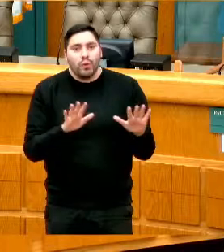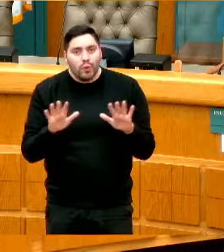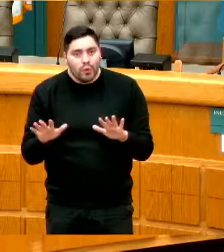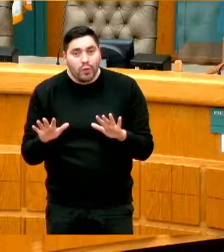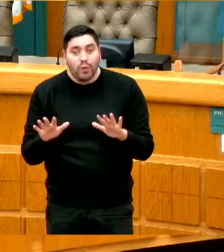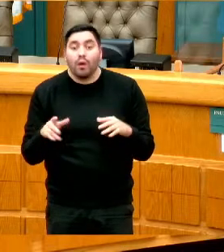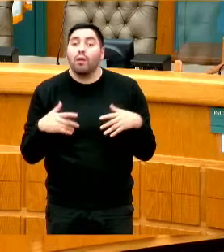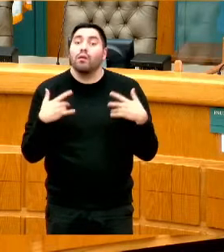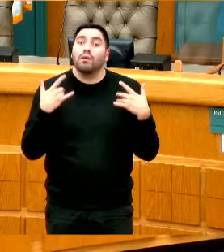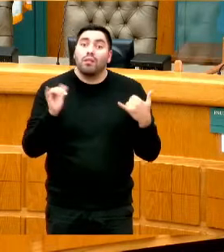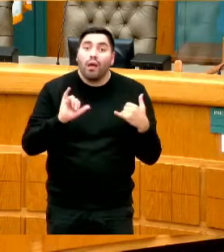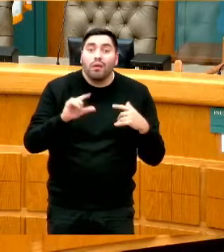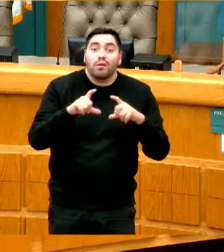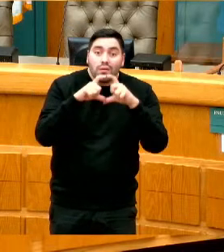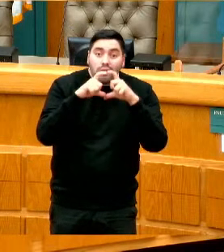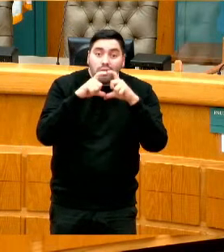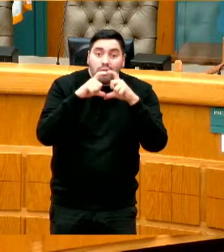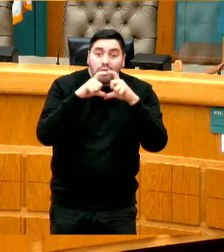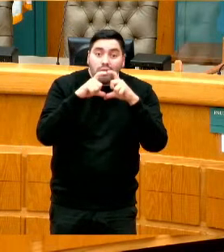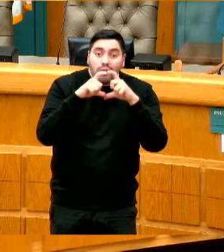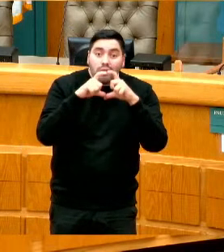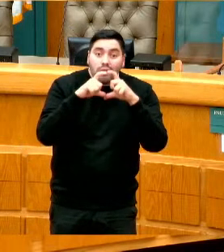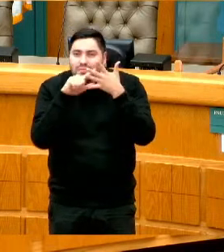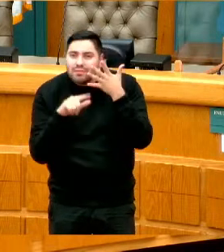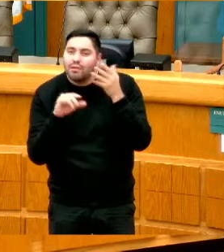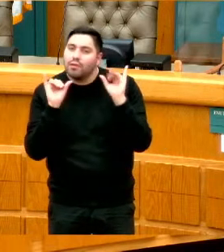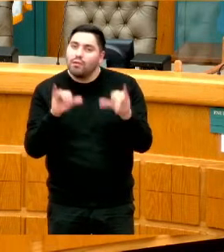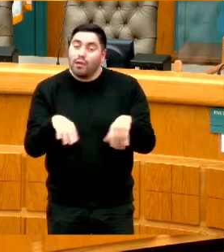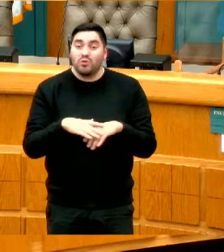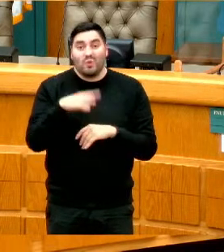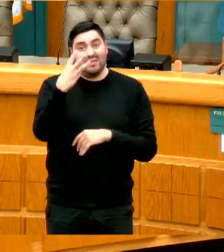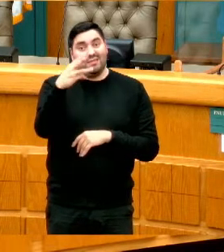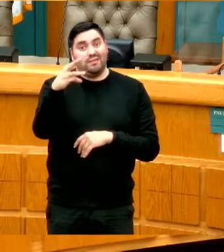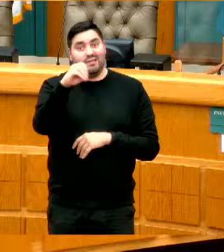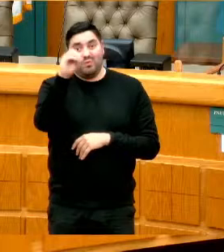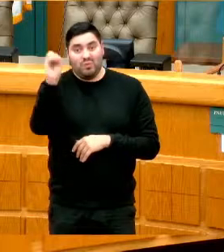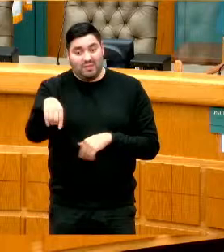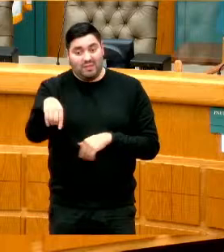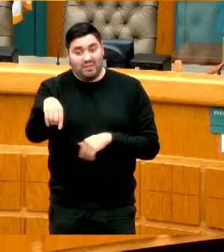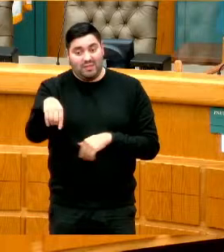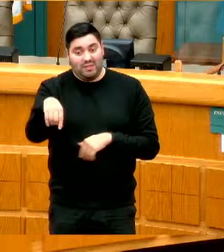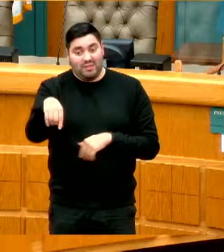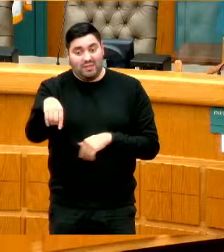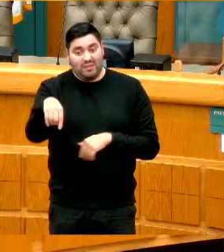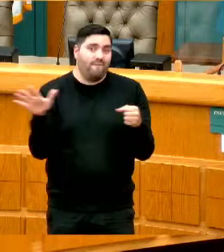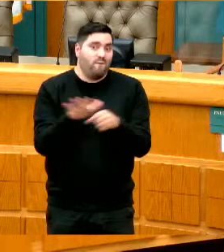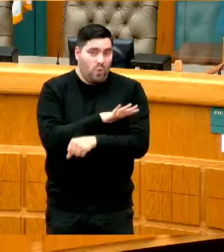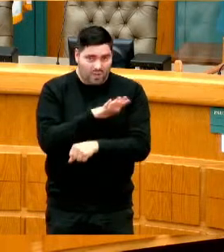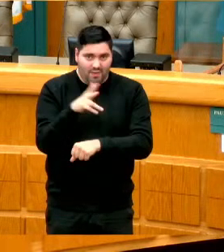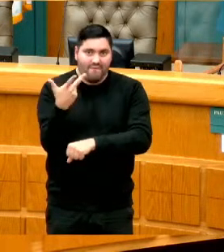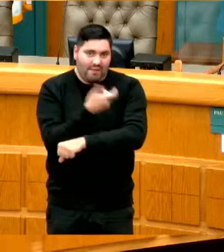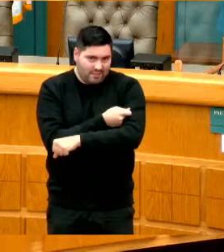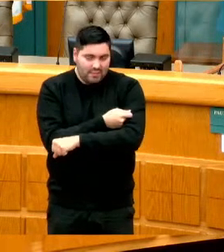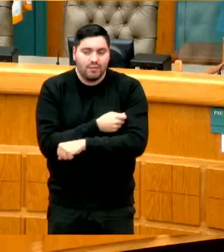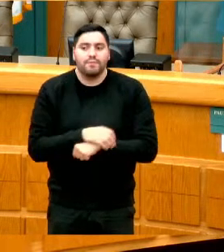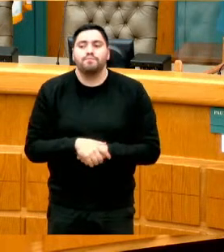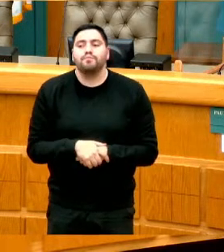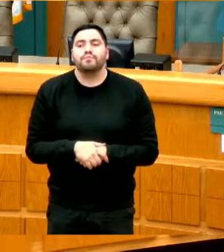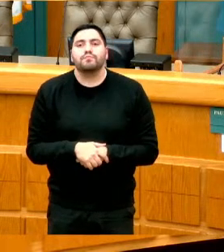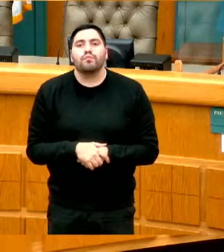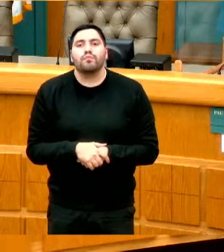like face masks and so on. So 16% of the county is fully vaccinated, and we continue